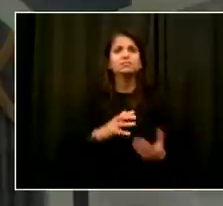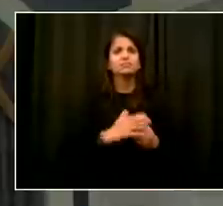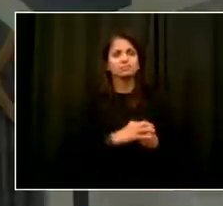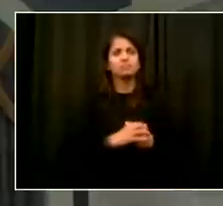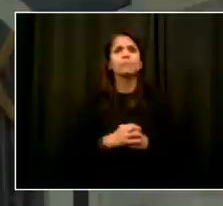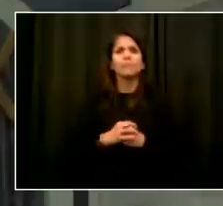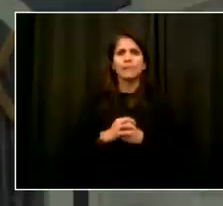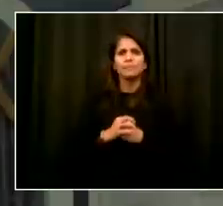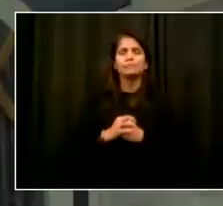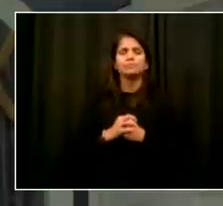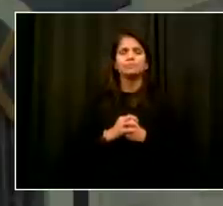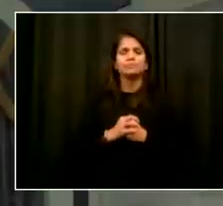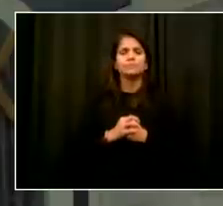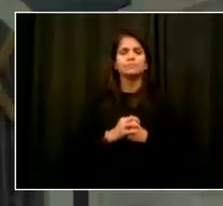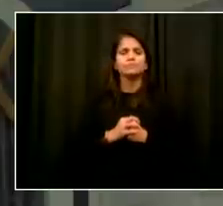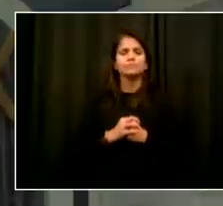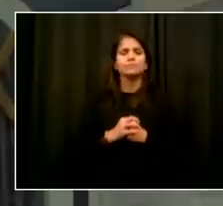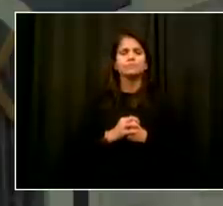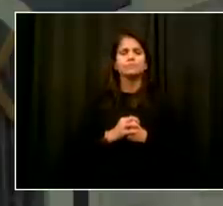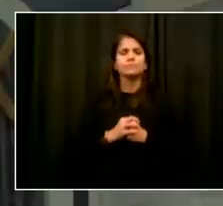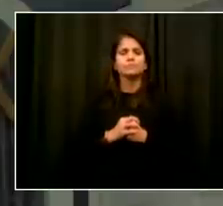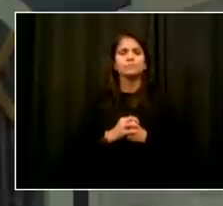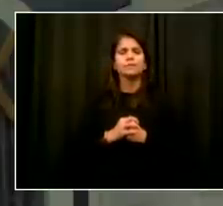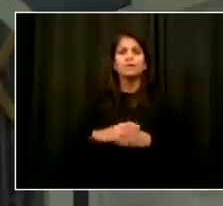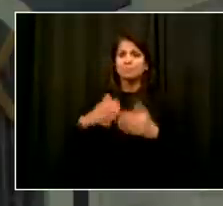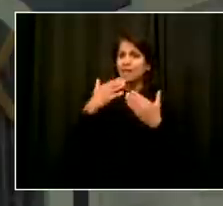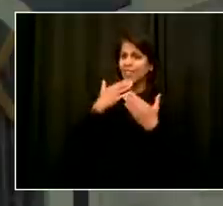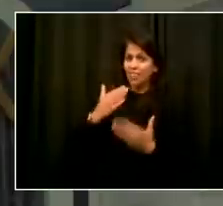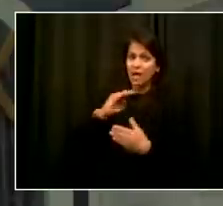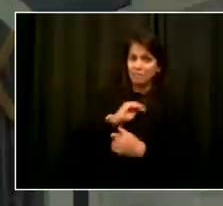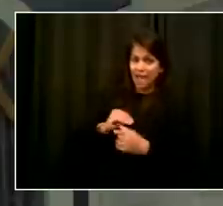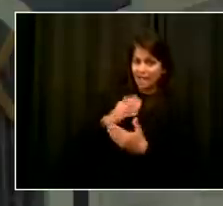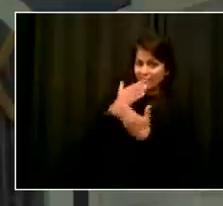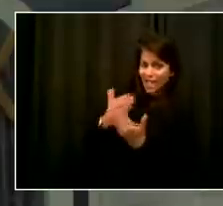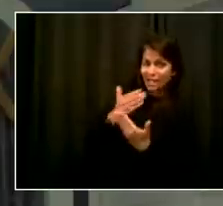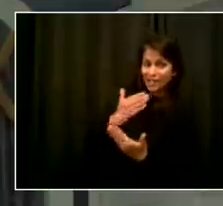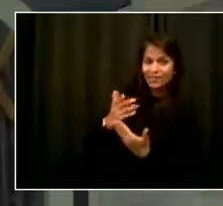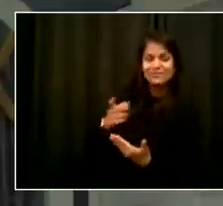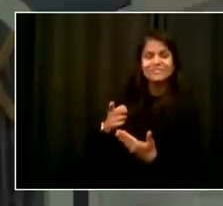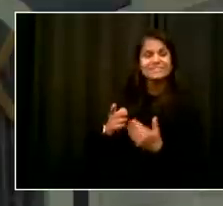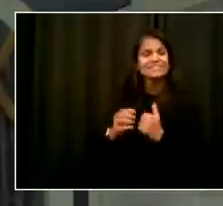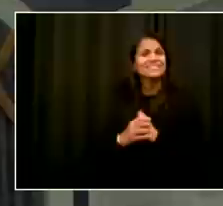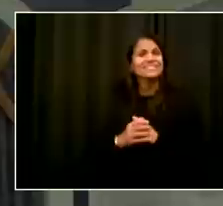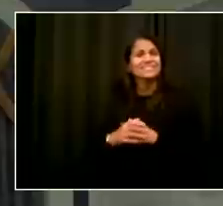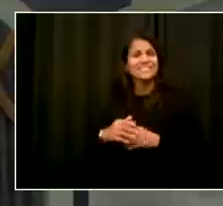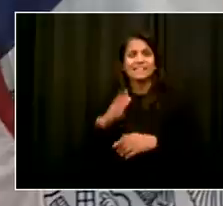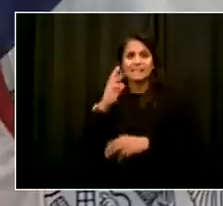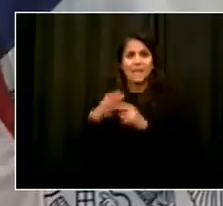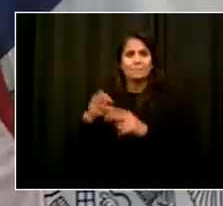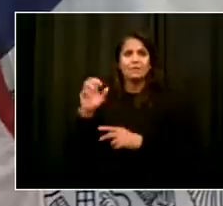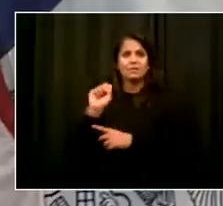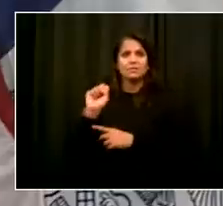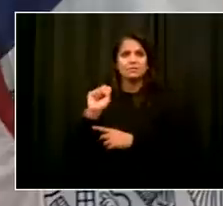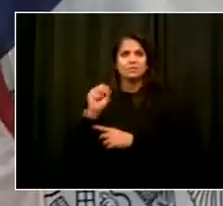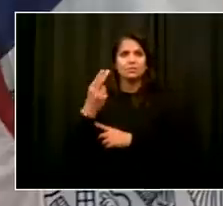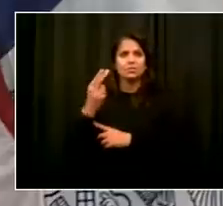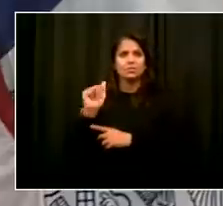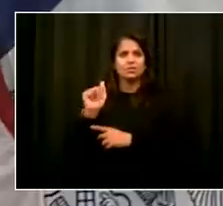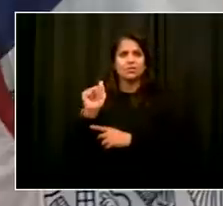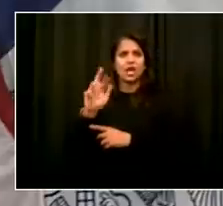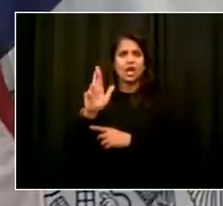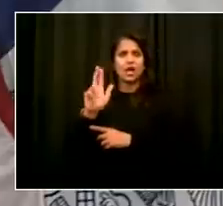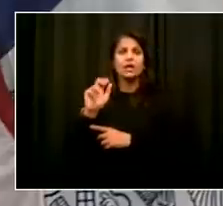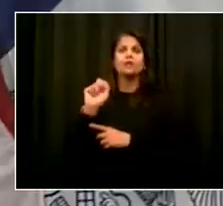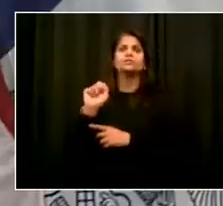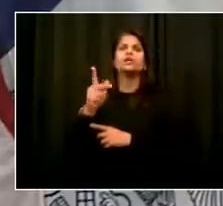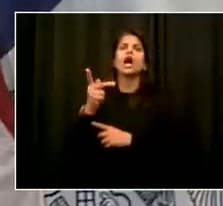Thank you so much, Shatira. And thank you for telling your story, because it really is powerful and reminds people this is such a beautiful and important